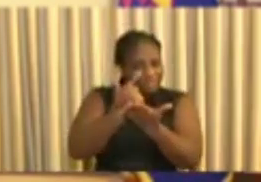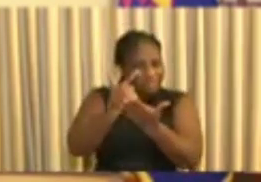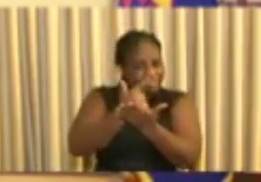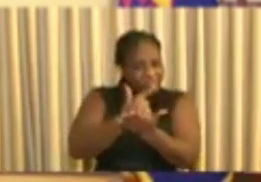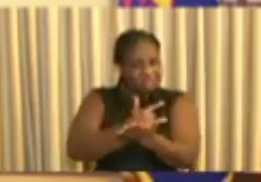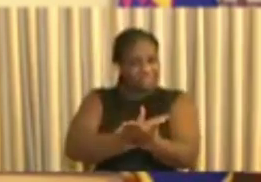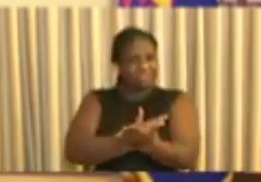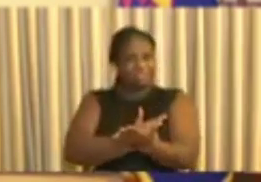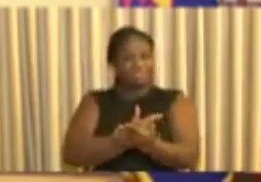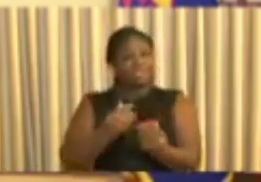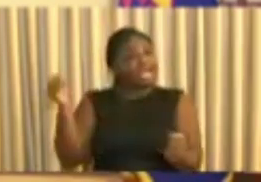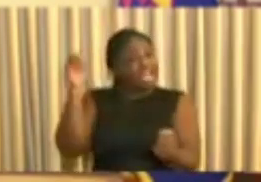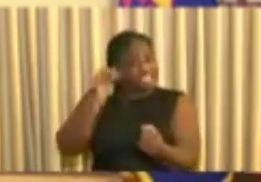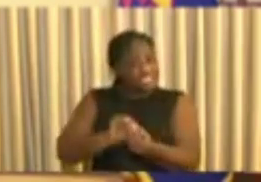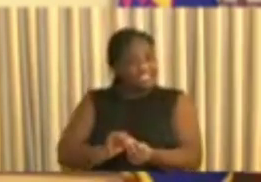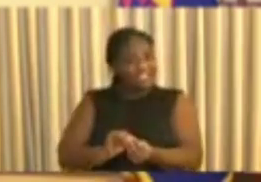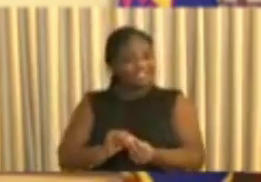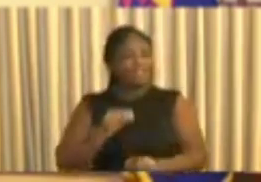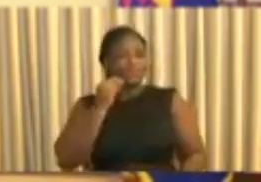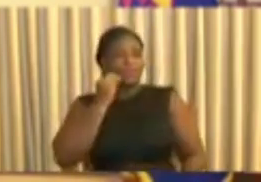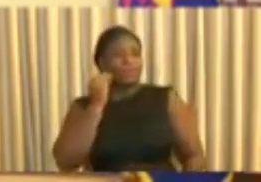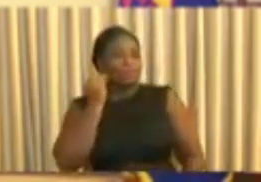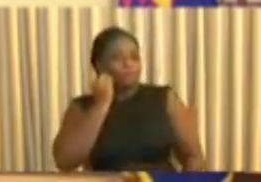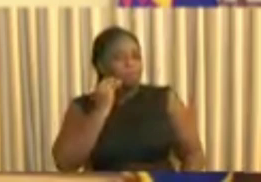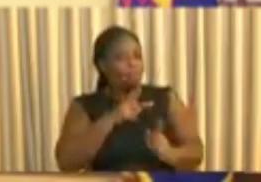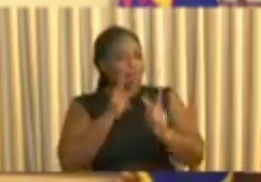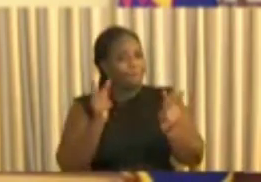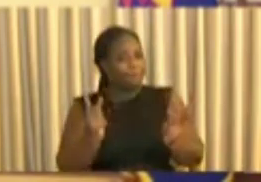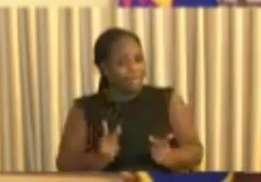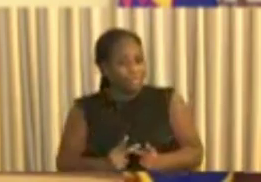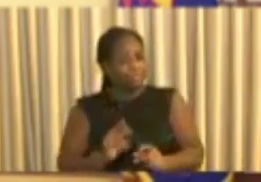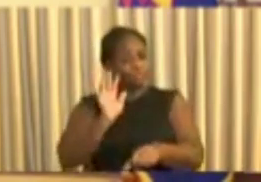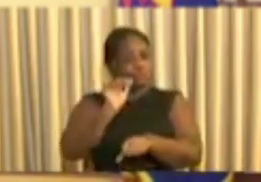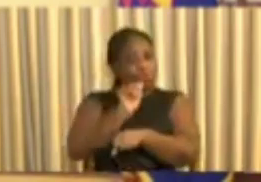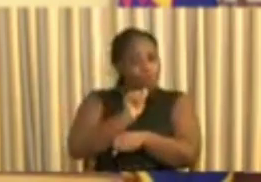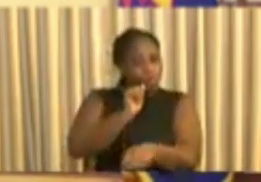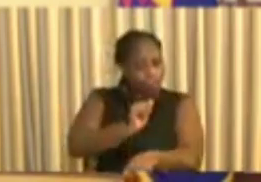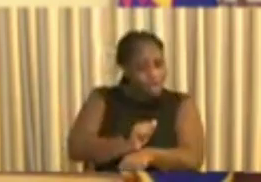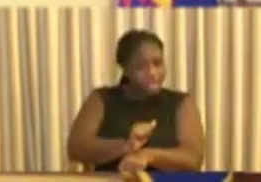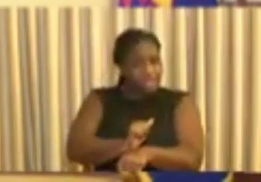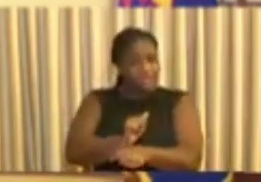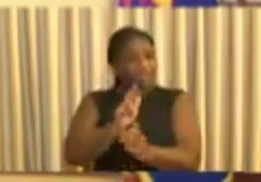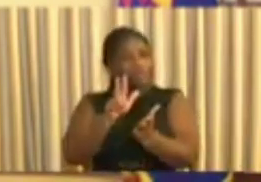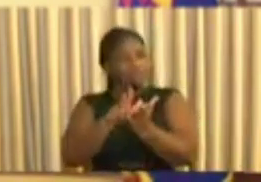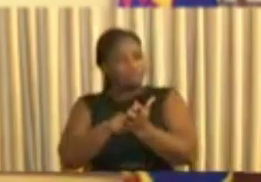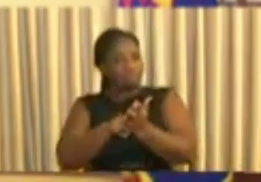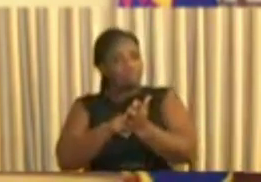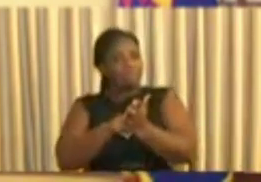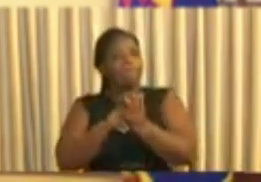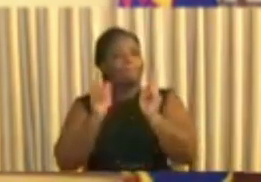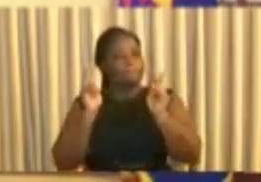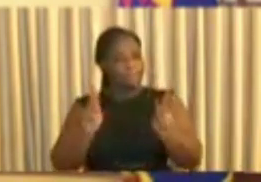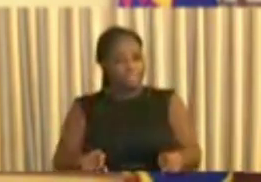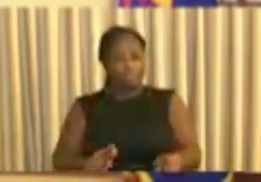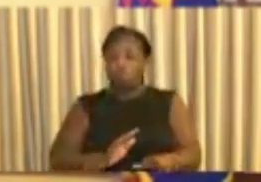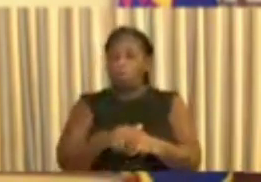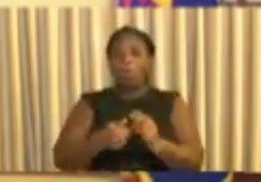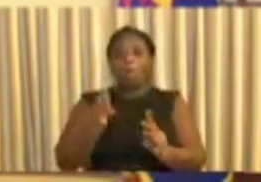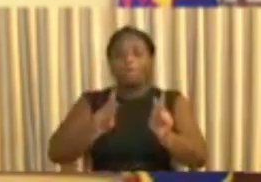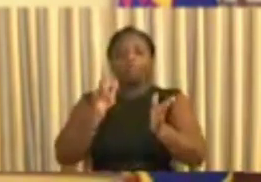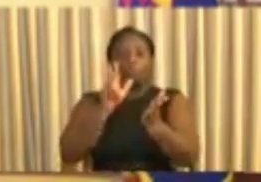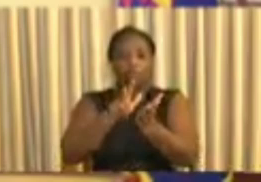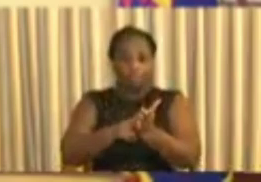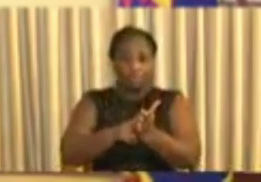tracked. Additionally, in the home or place of work of a confirmed case, all